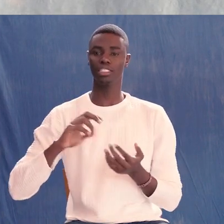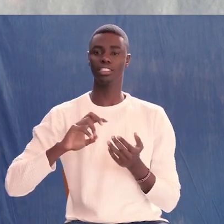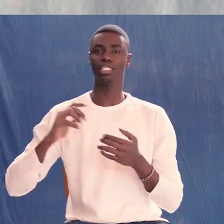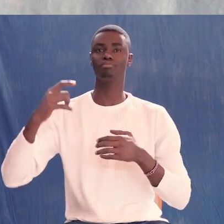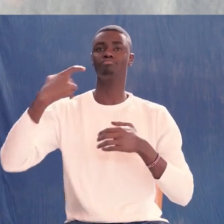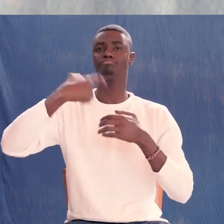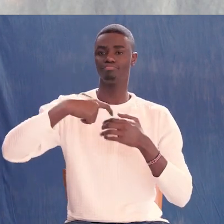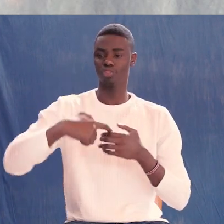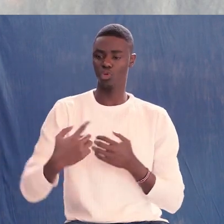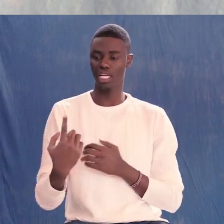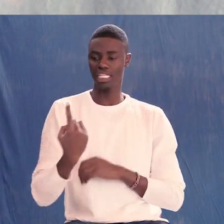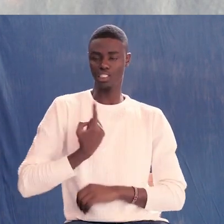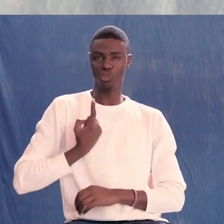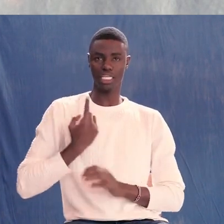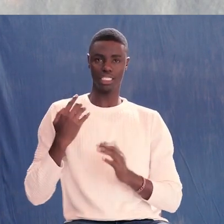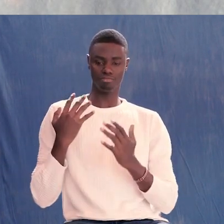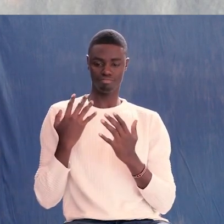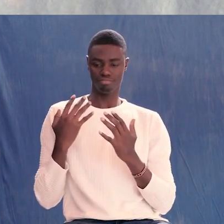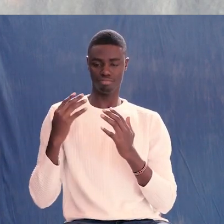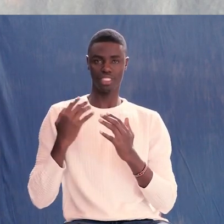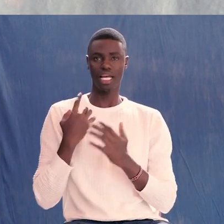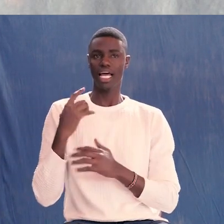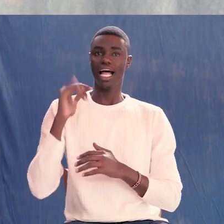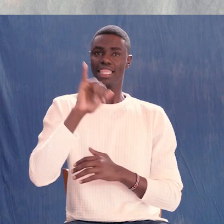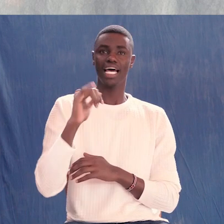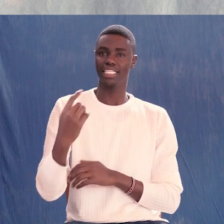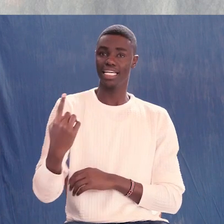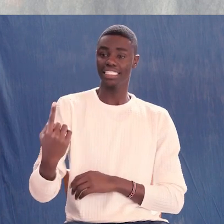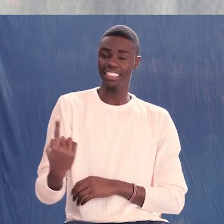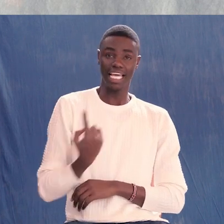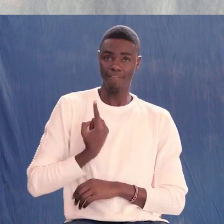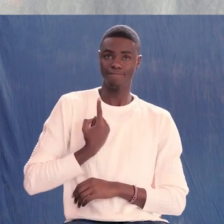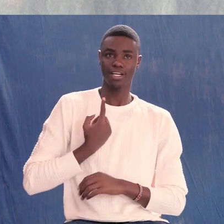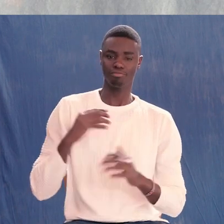solitary confinement. Friends, that's self-inflicted torture.